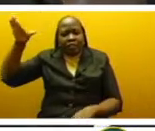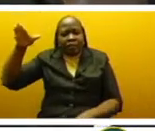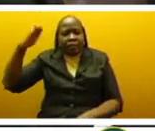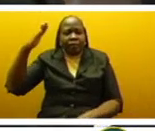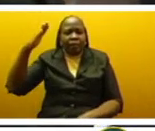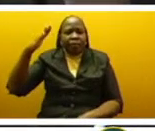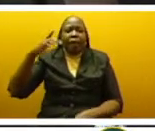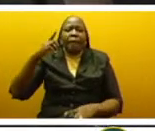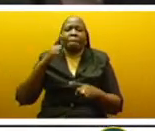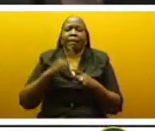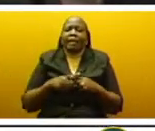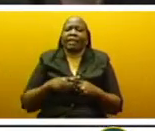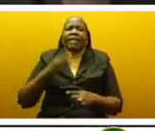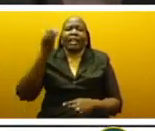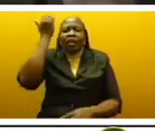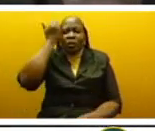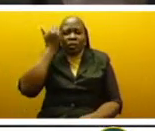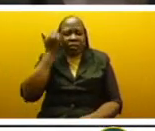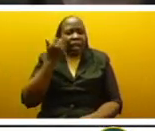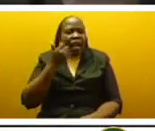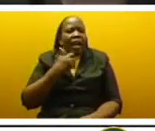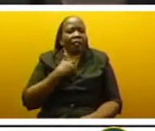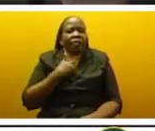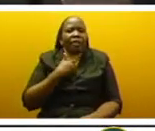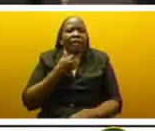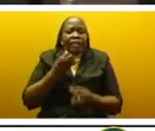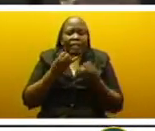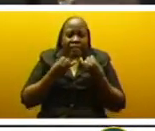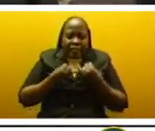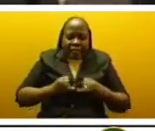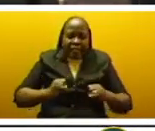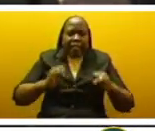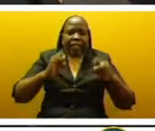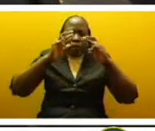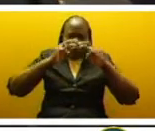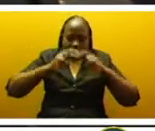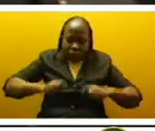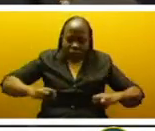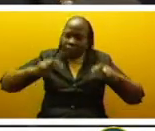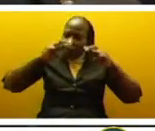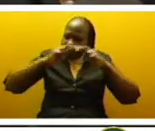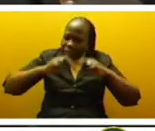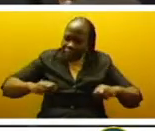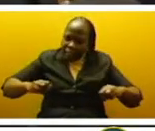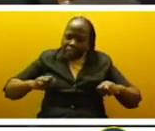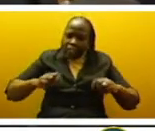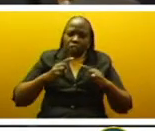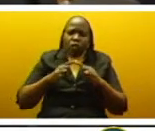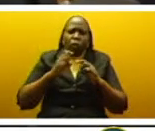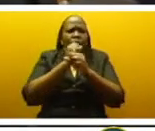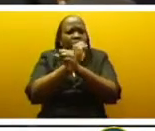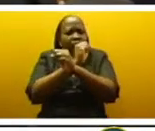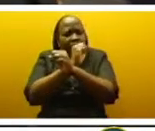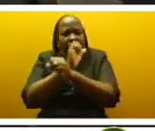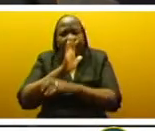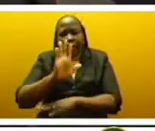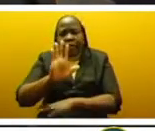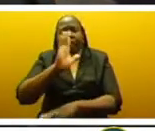had made an intervention many times to protect the people